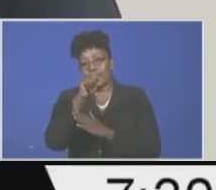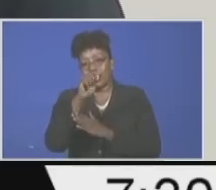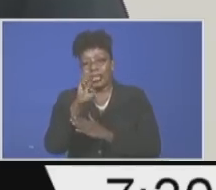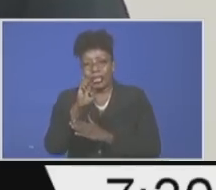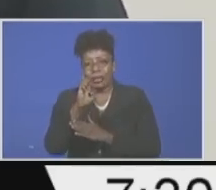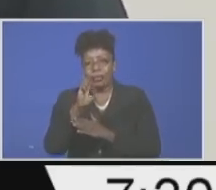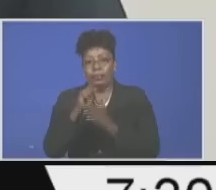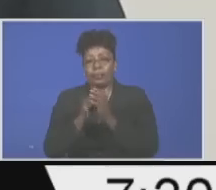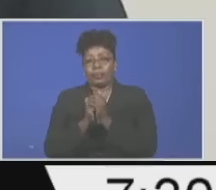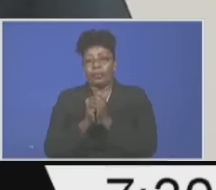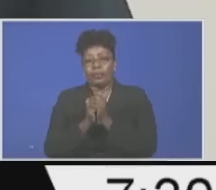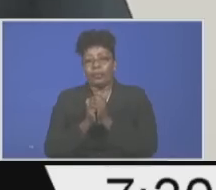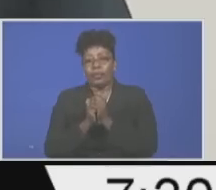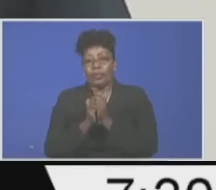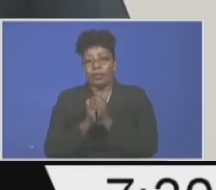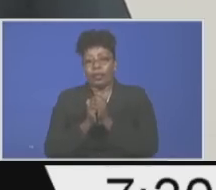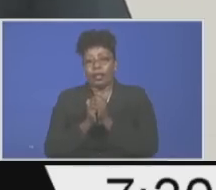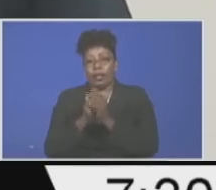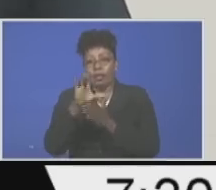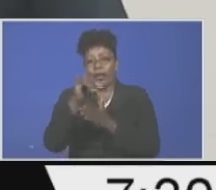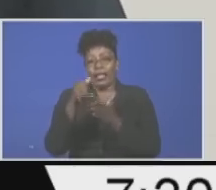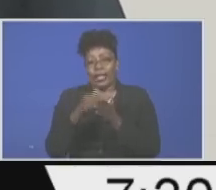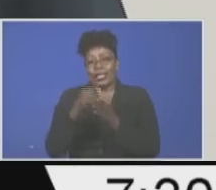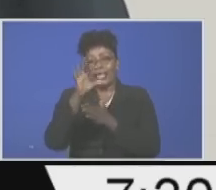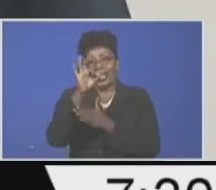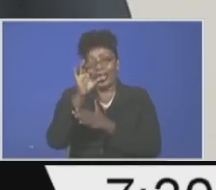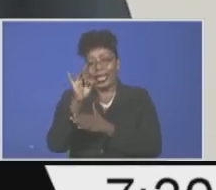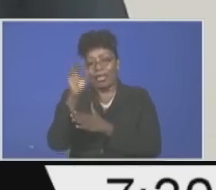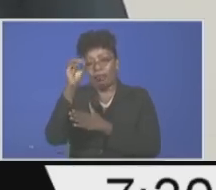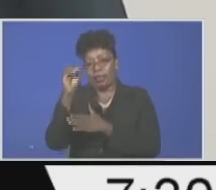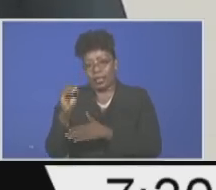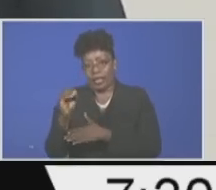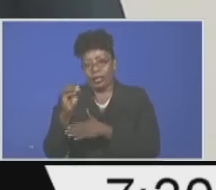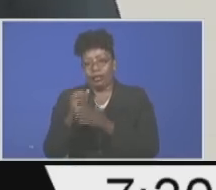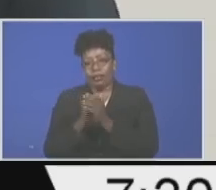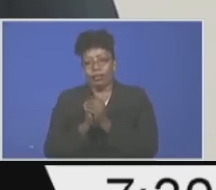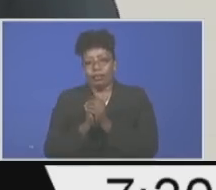risk prostate cancer, and you can pick up prostate cancer at almost 98%.